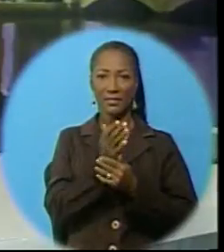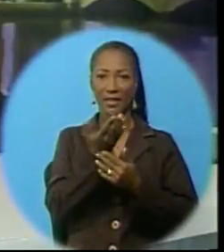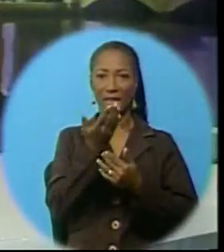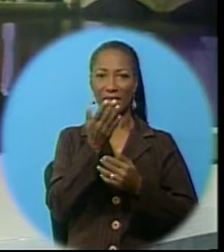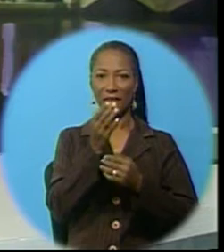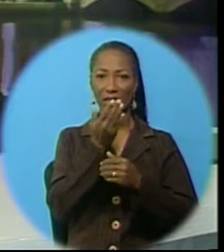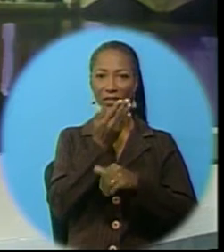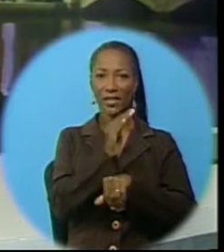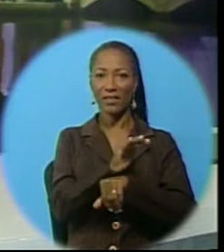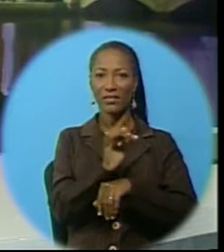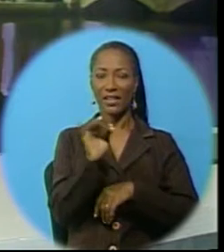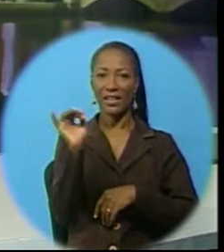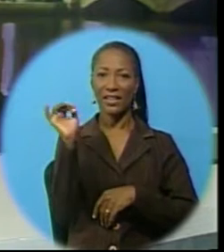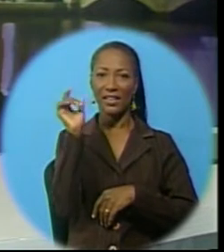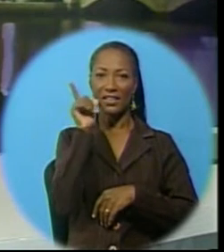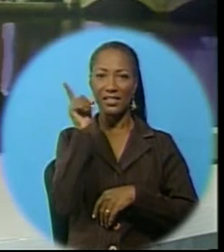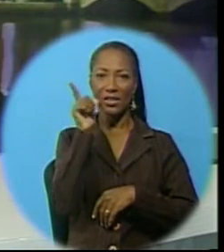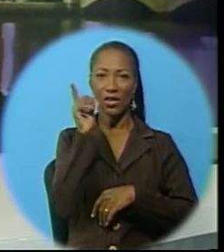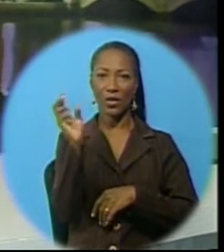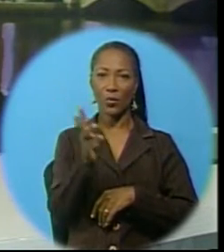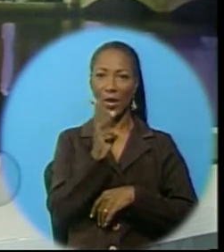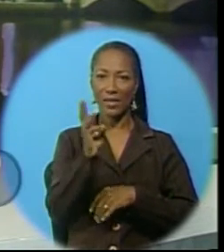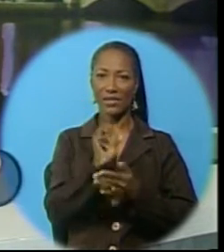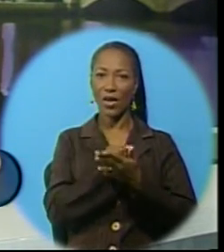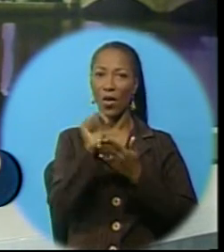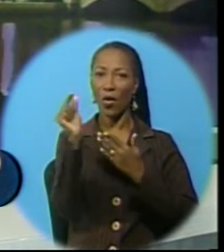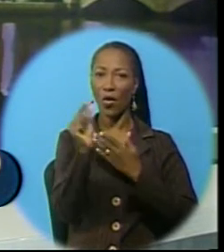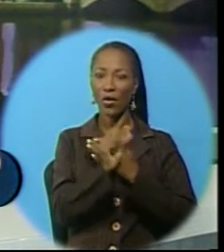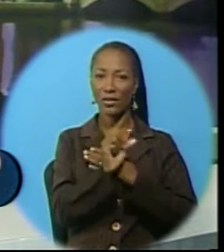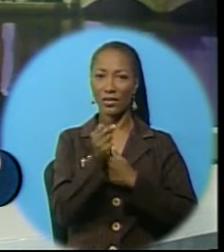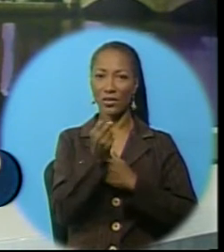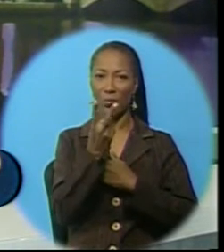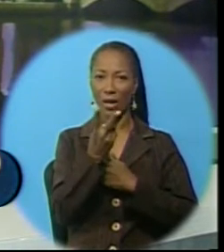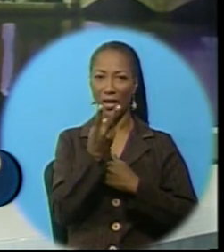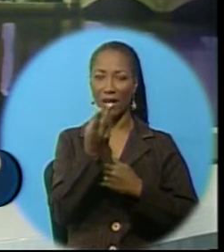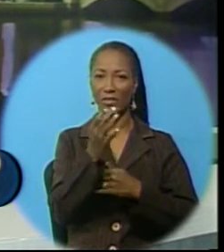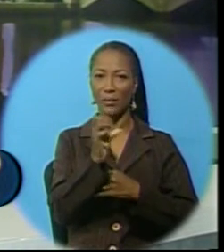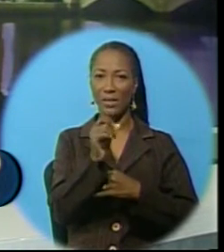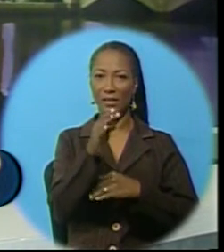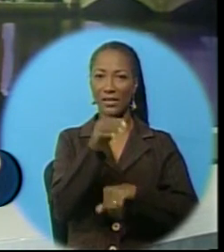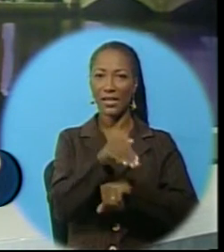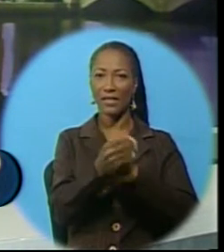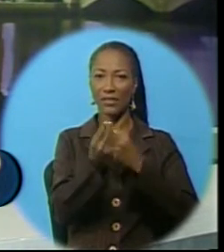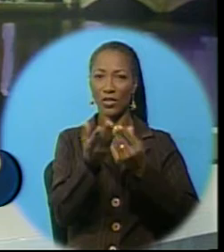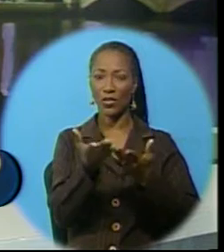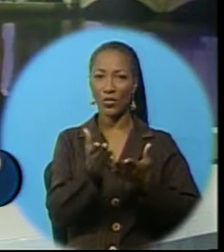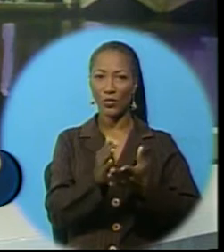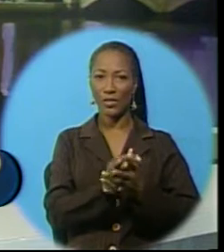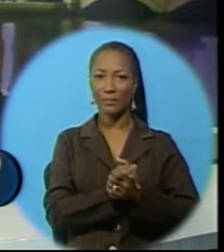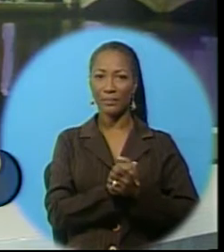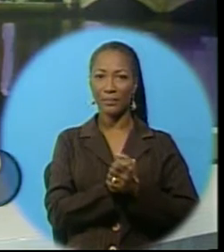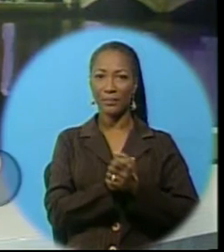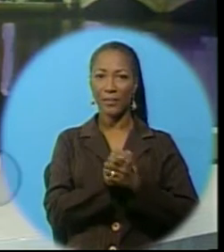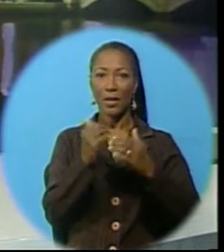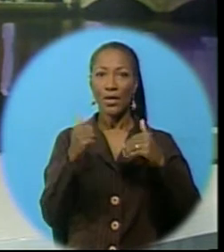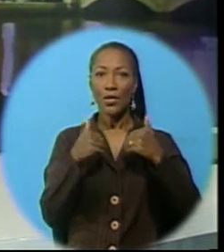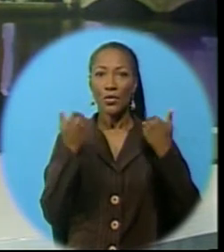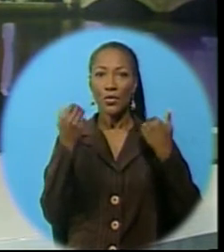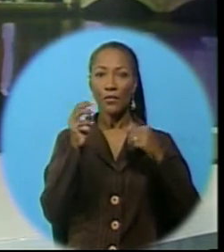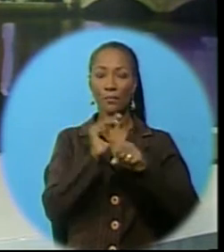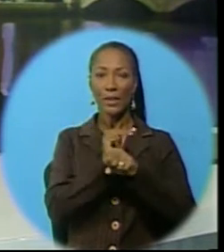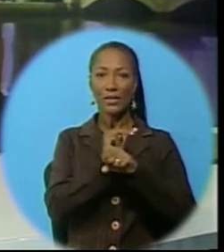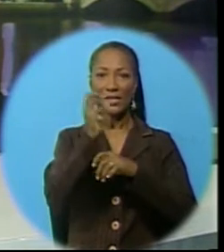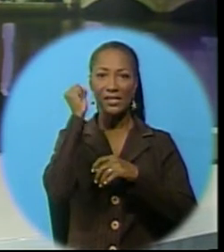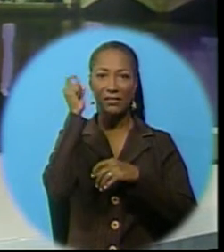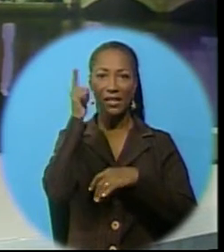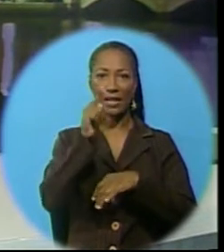And a very good evening to you. I'm Lisa Lord with the Wednesday, August 12th edition of the CBC Evening News and our top story. Youth Minister Stephen